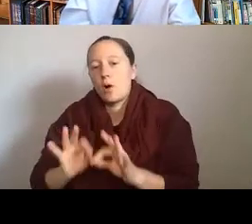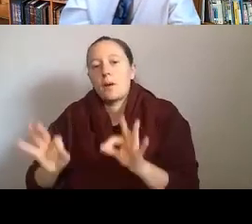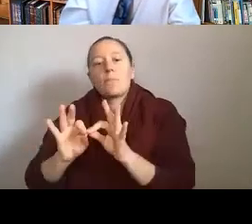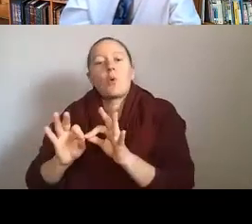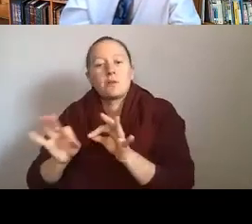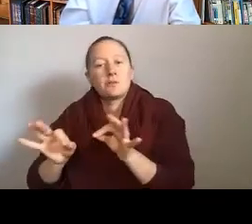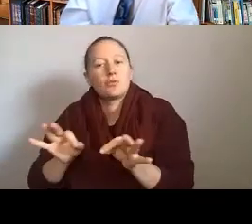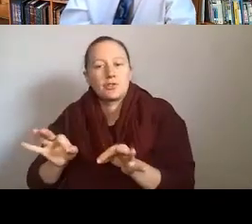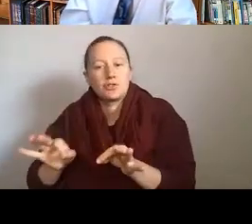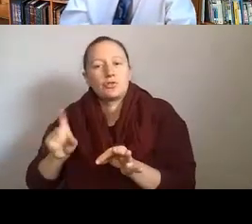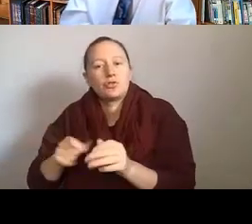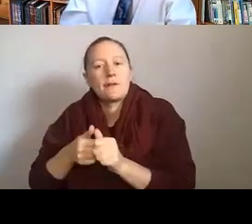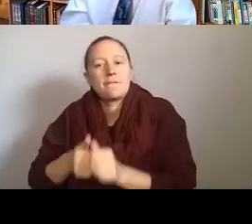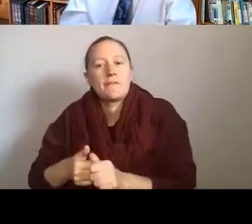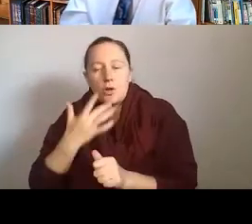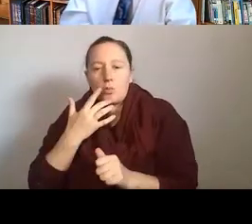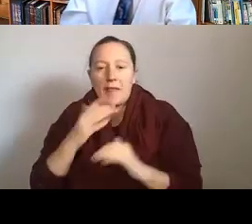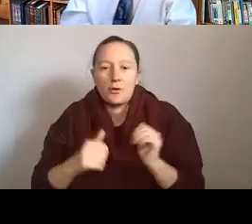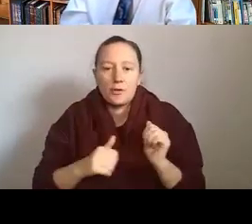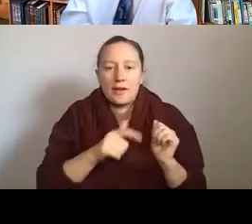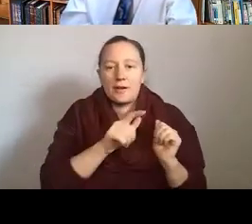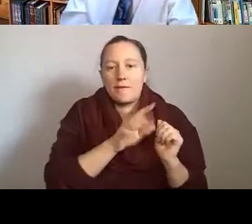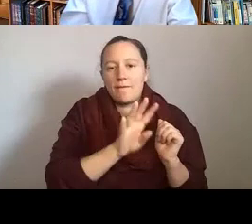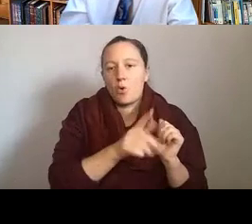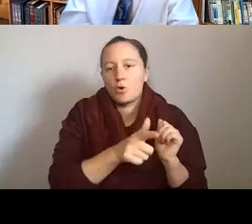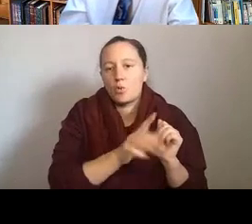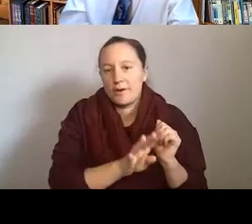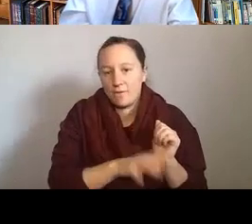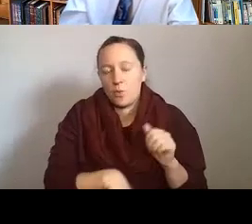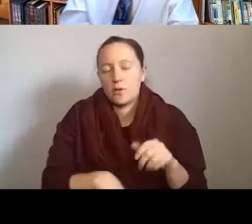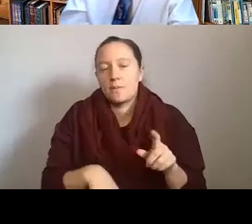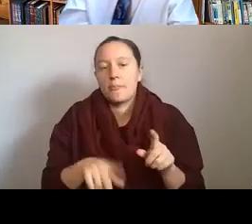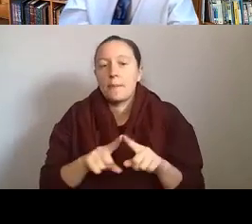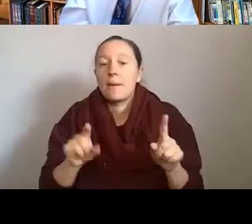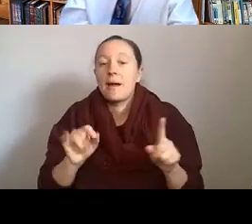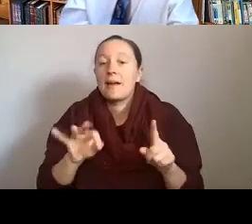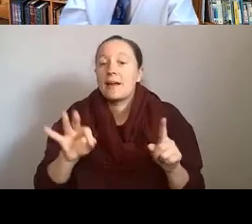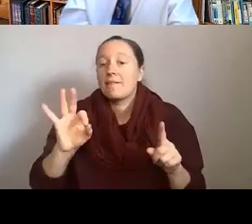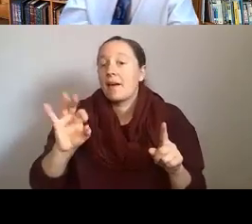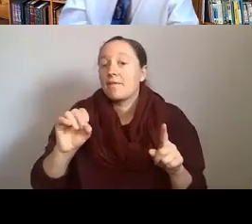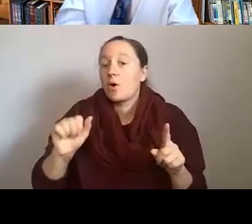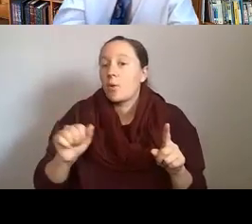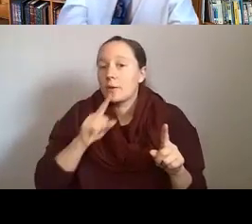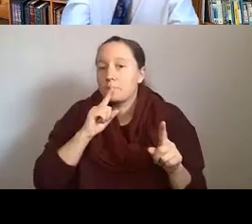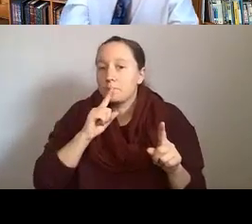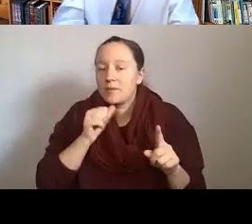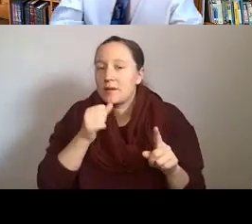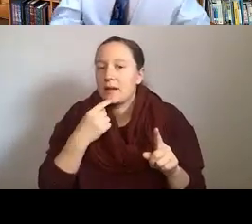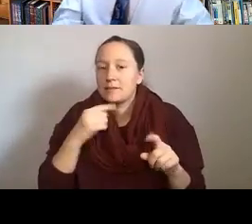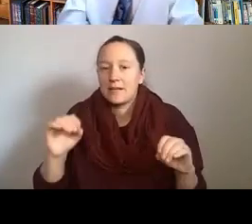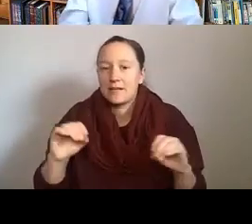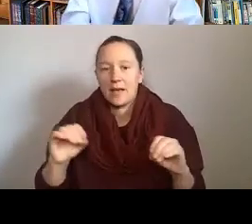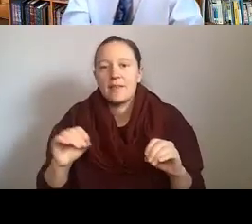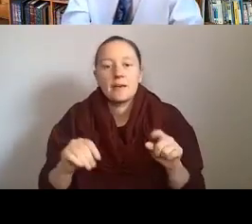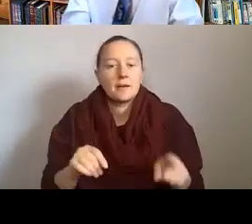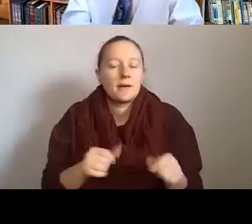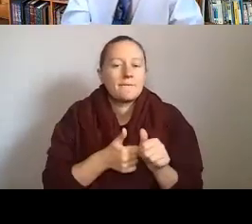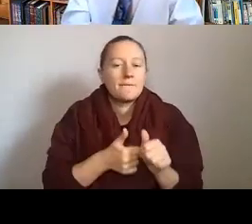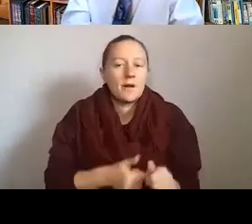follow rather than the 424 guide. But if the FOA doesn't say anything about something, you follow the 424